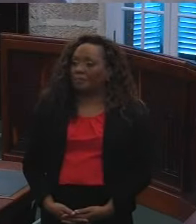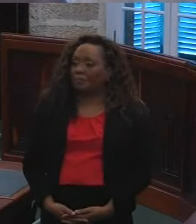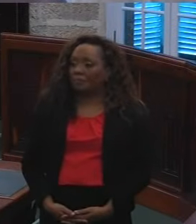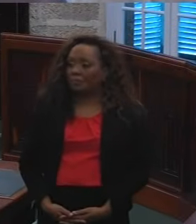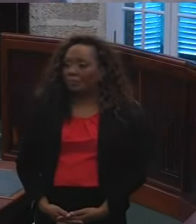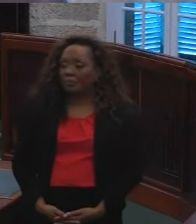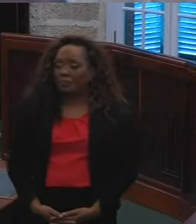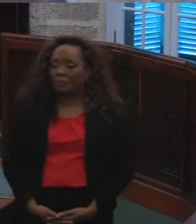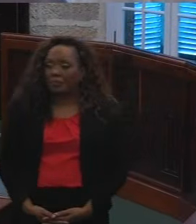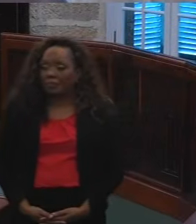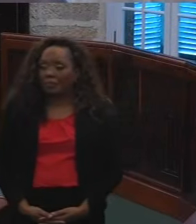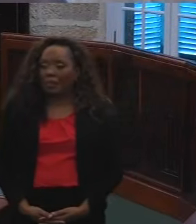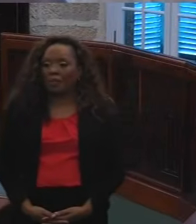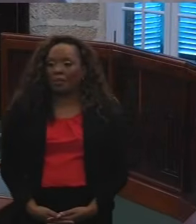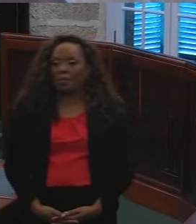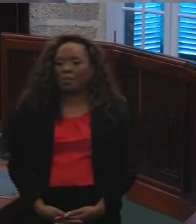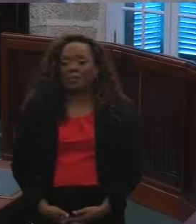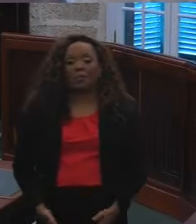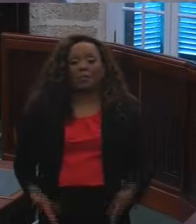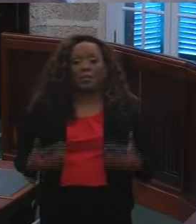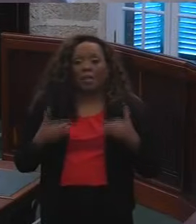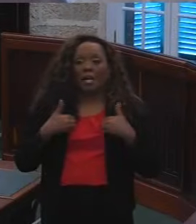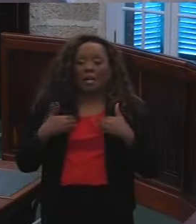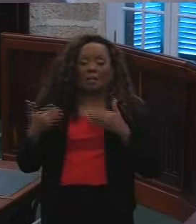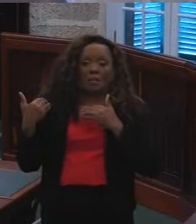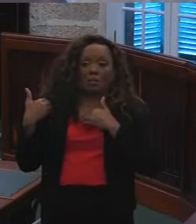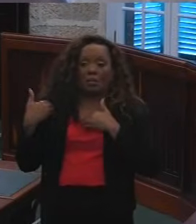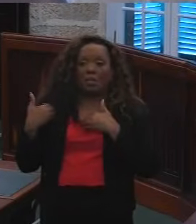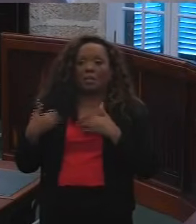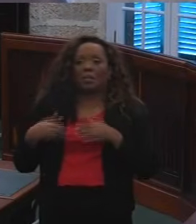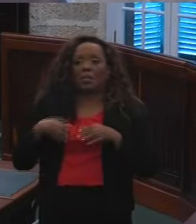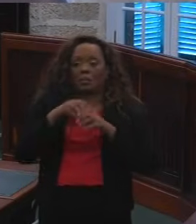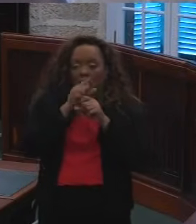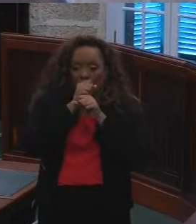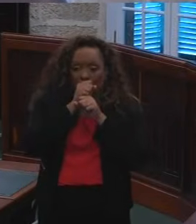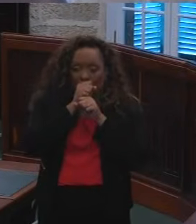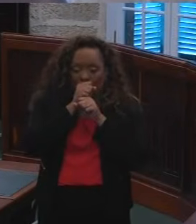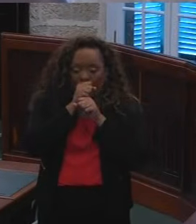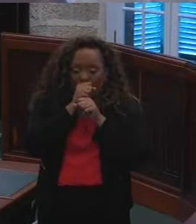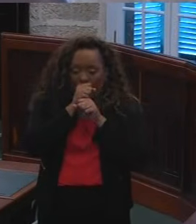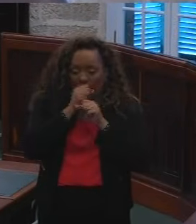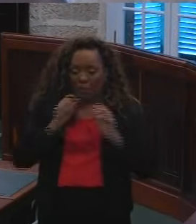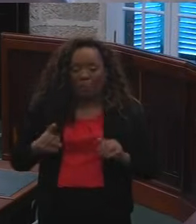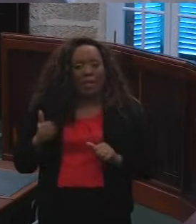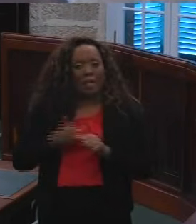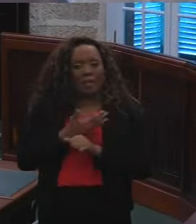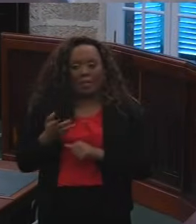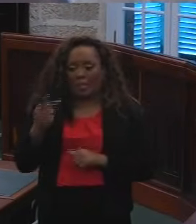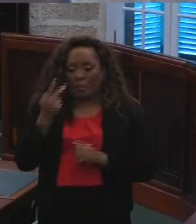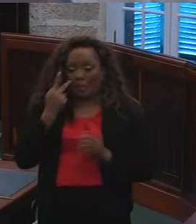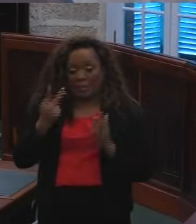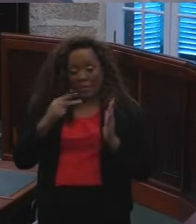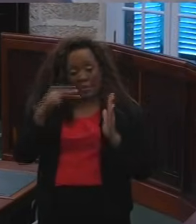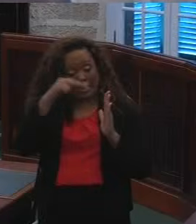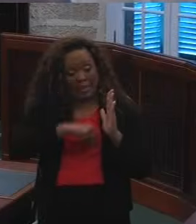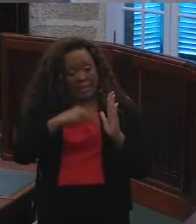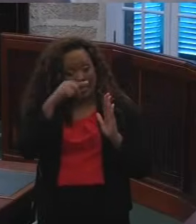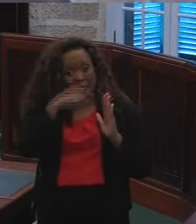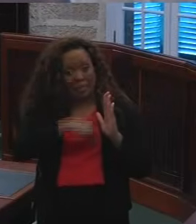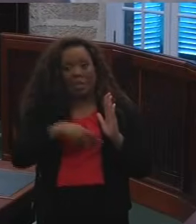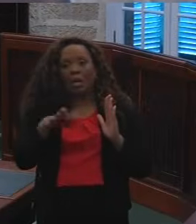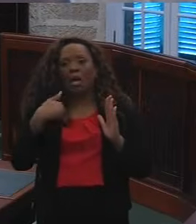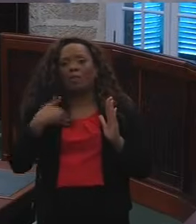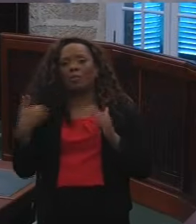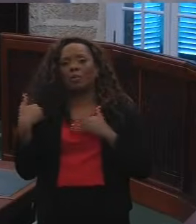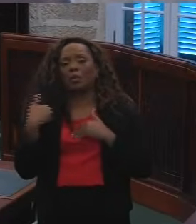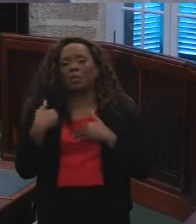duty to keep it to yourself, that which you see, or that which you saw in the register. Section 15 sets